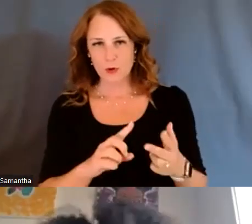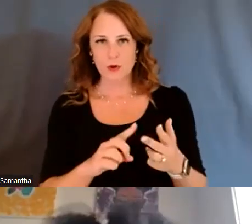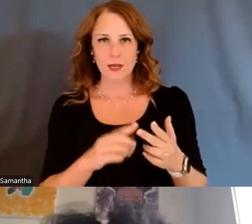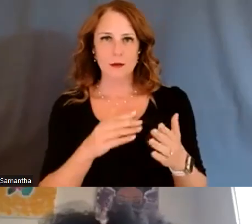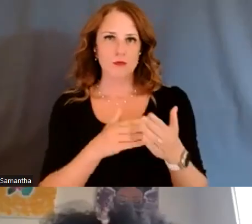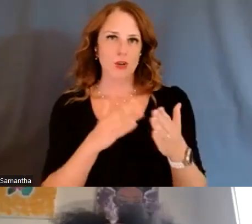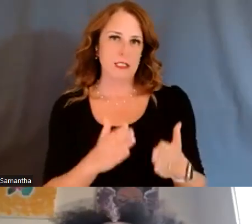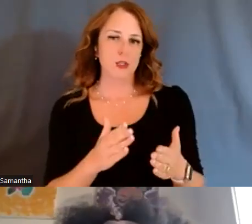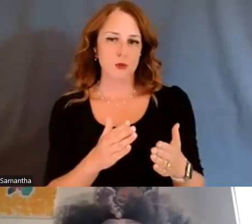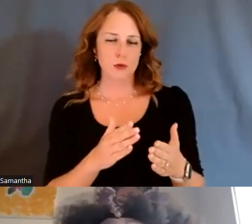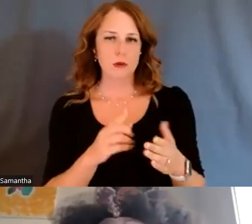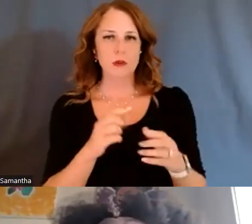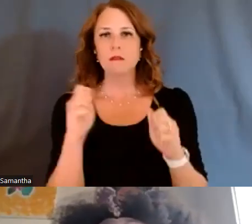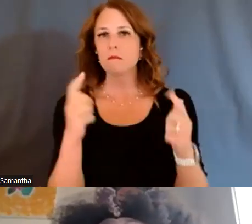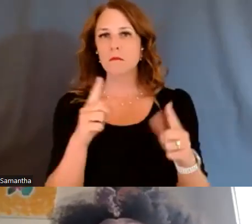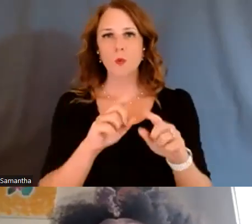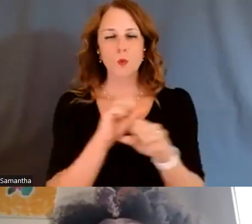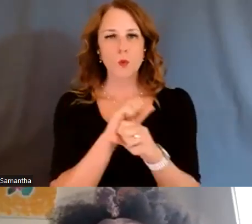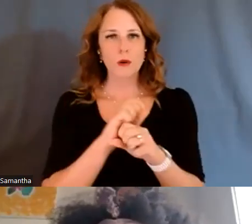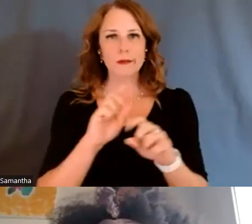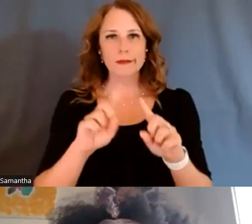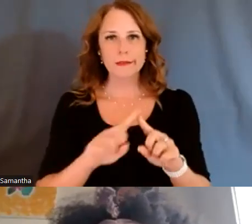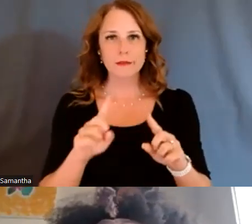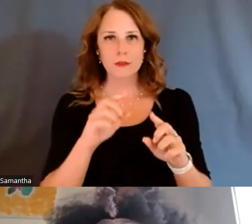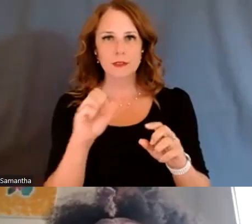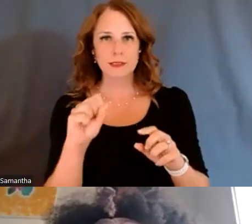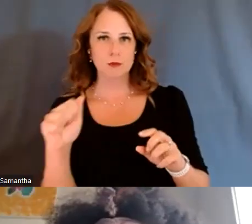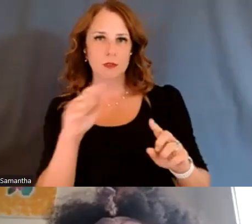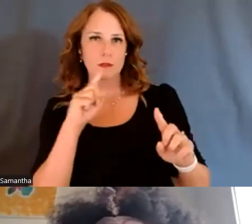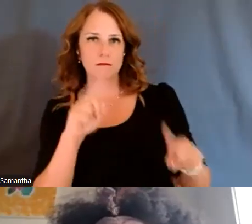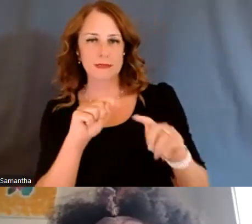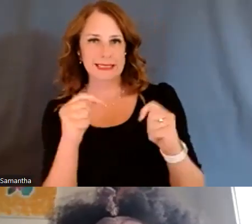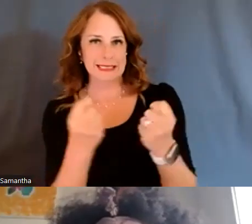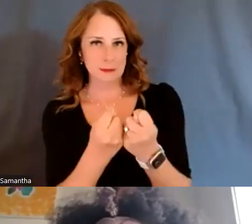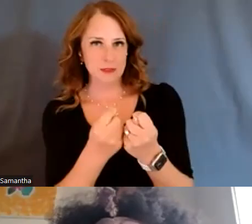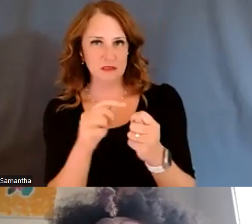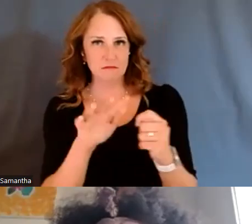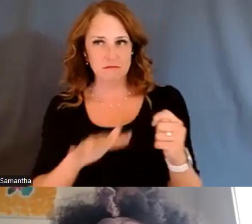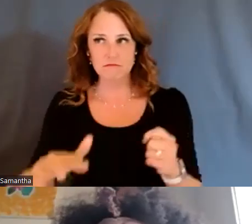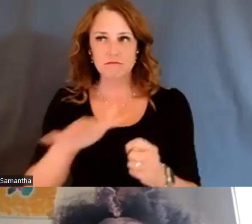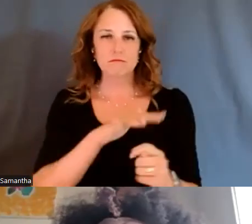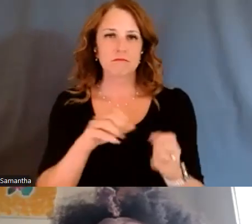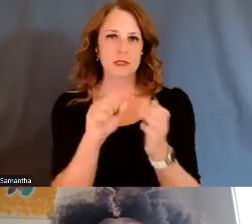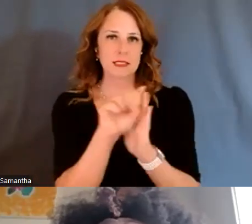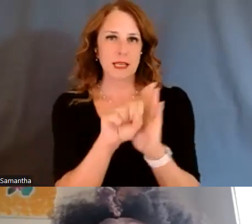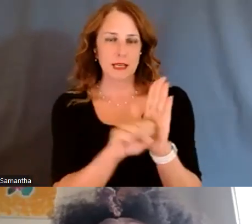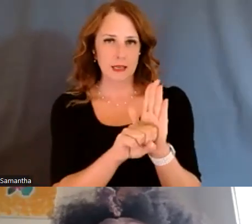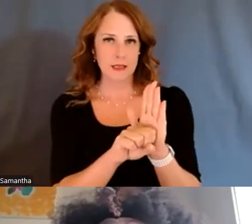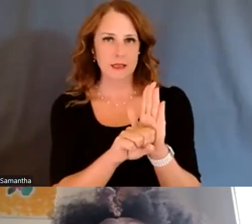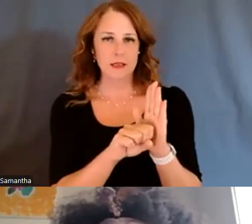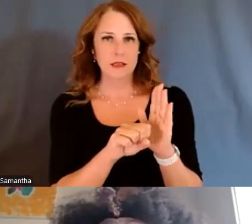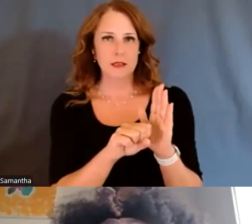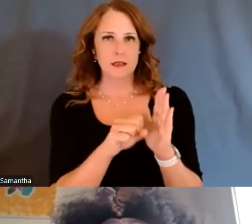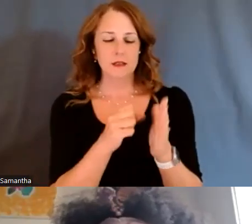on different sexual assault response teams throughout the state to help pursue this interdisciplinary and